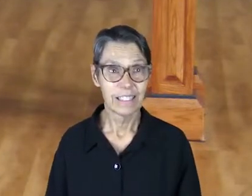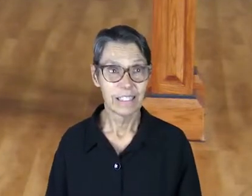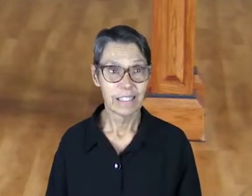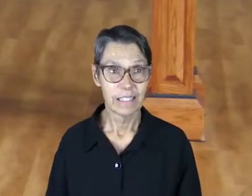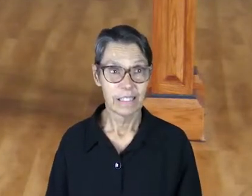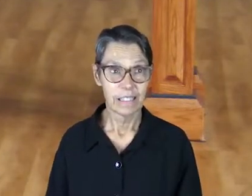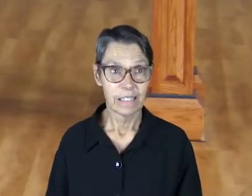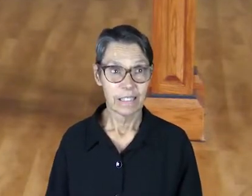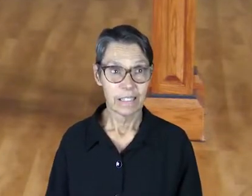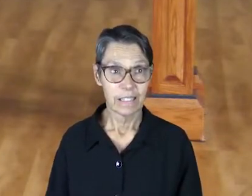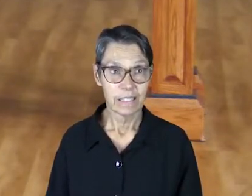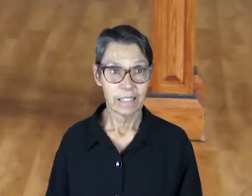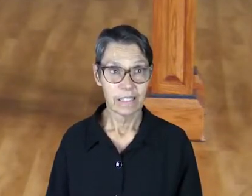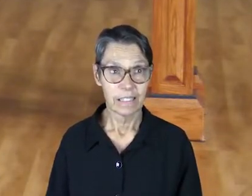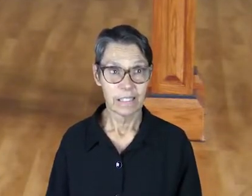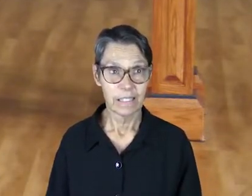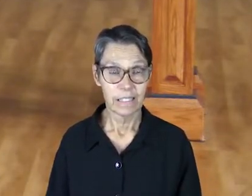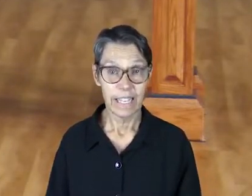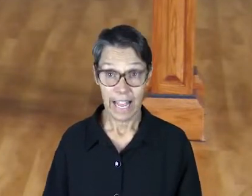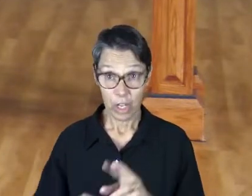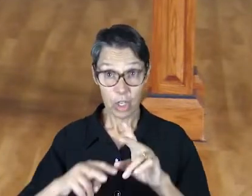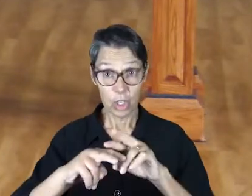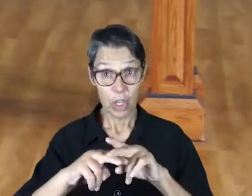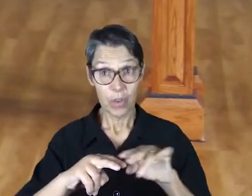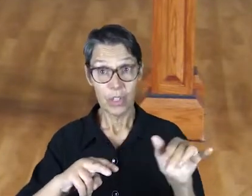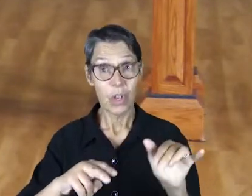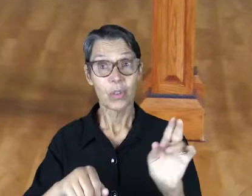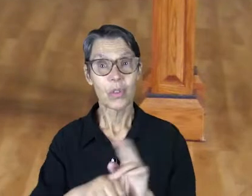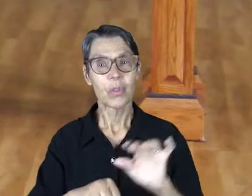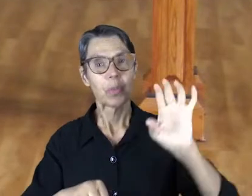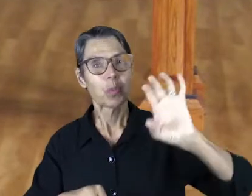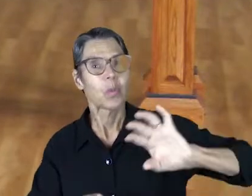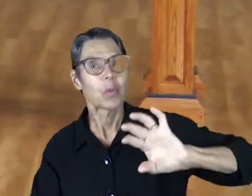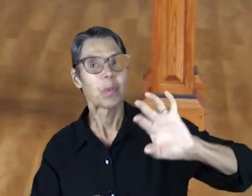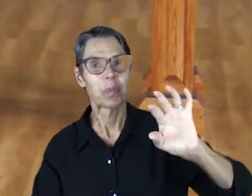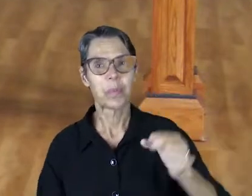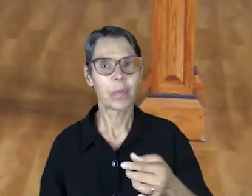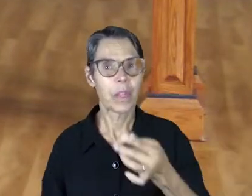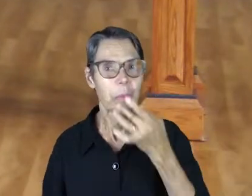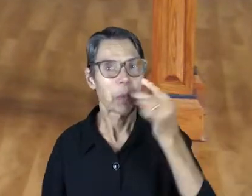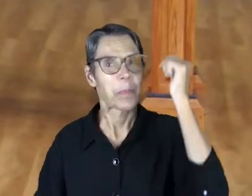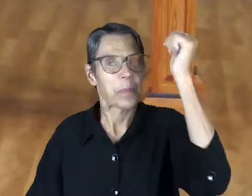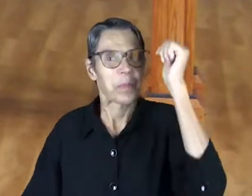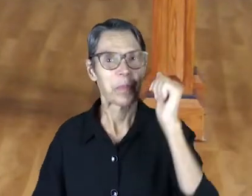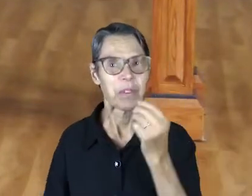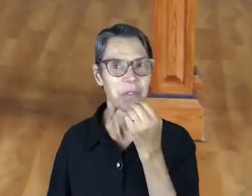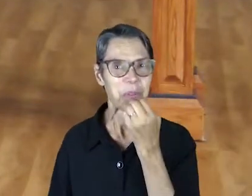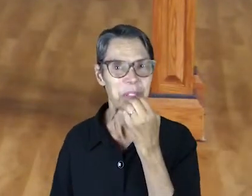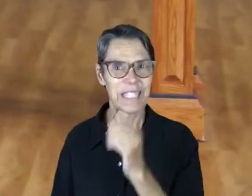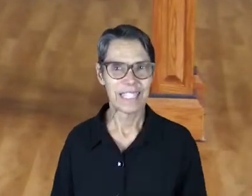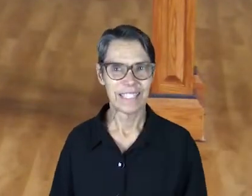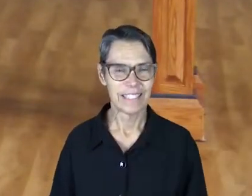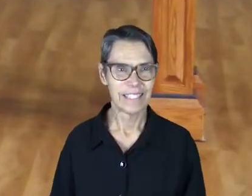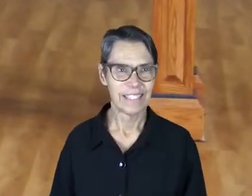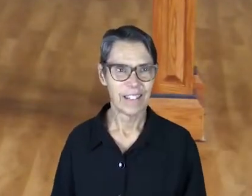Salt was also used in the way that we use it, to enhance the taste of other foods.